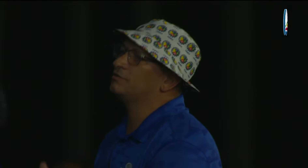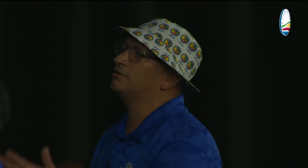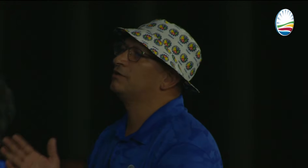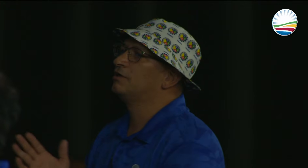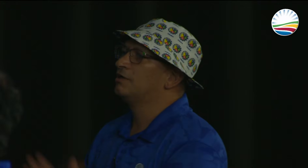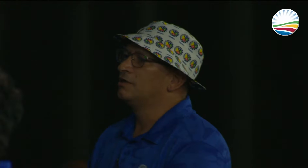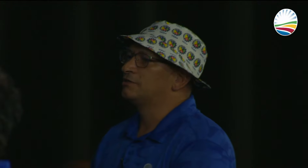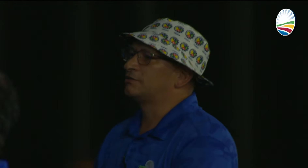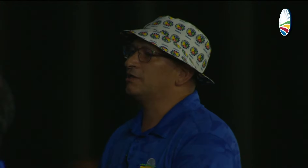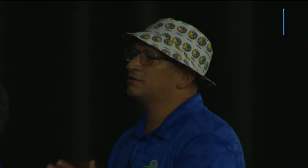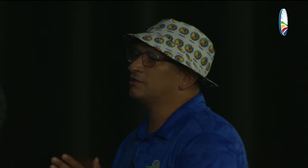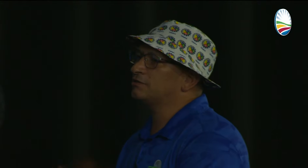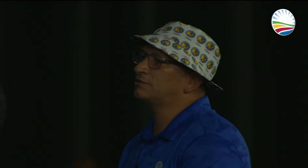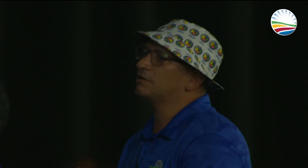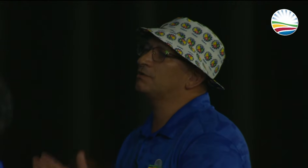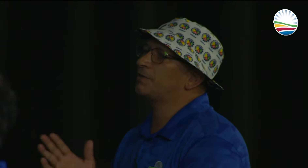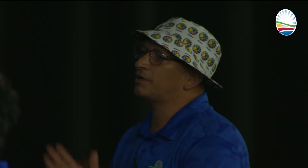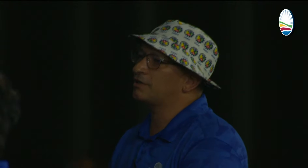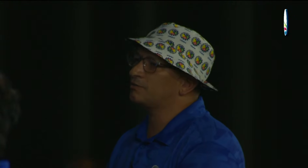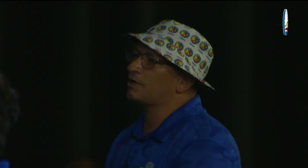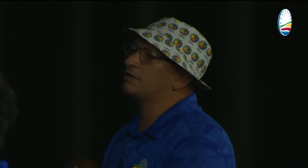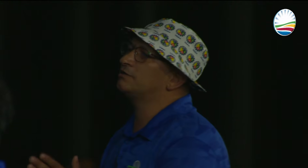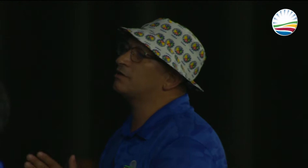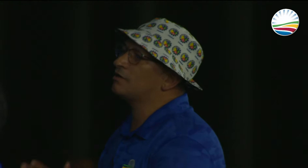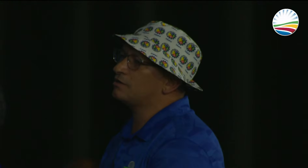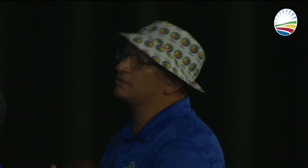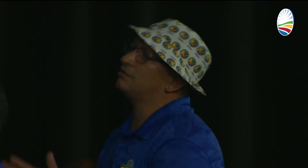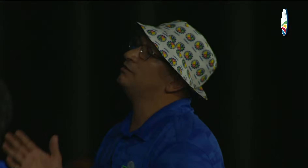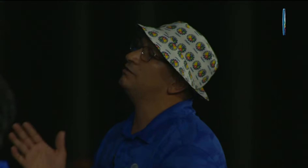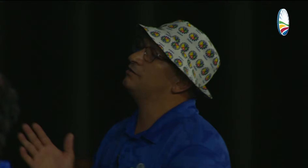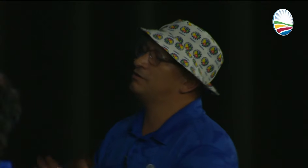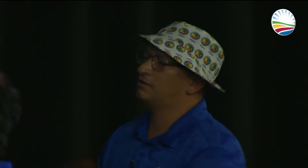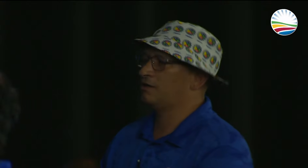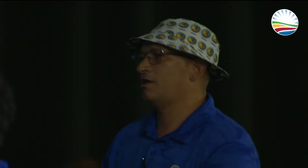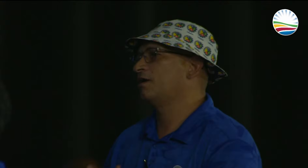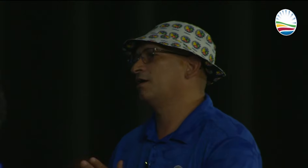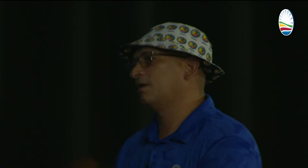know that it can't stop, I wonder.